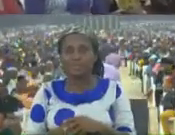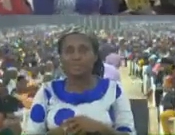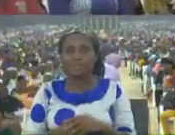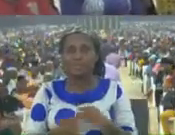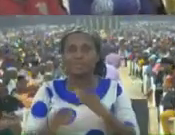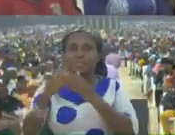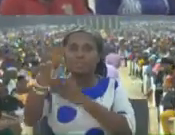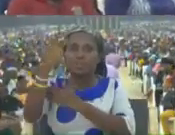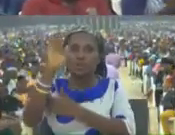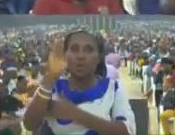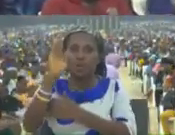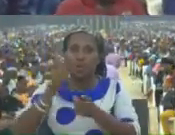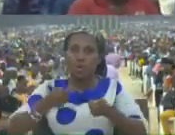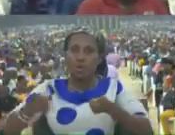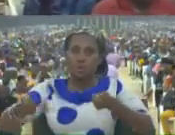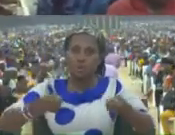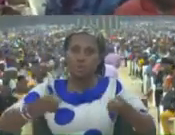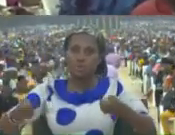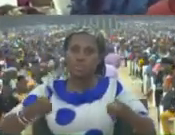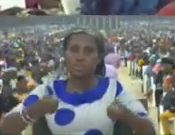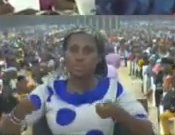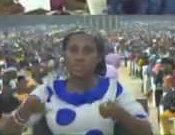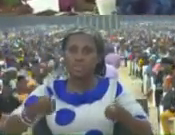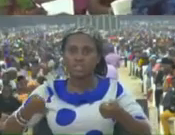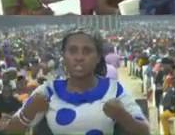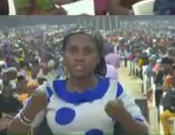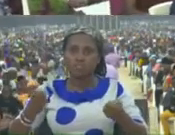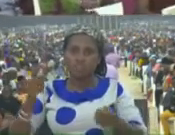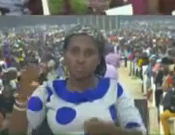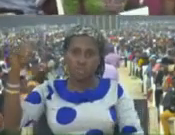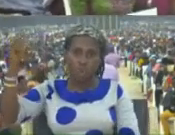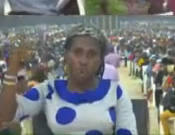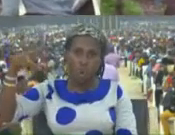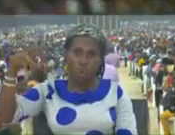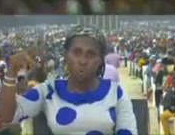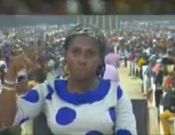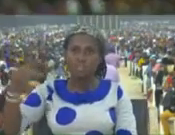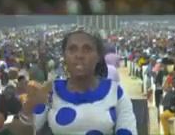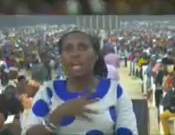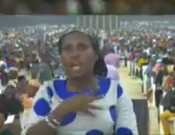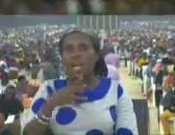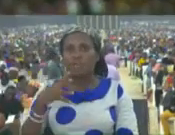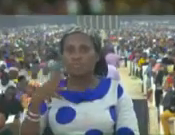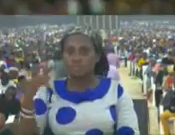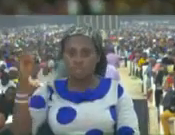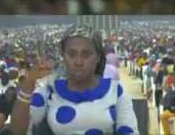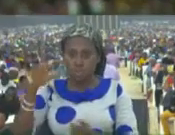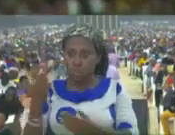God controls sunrise and sunset.